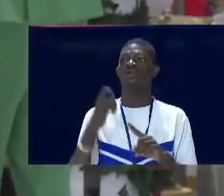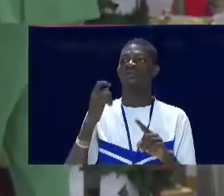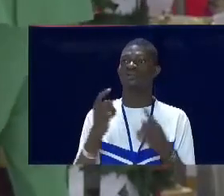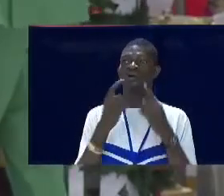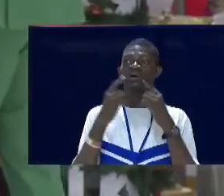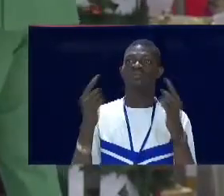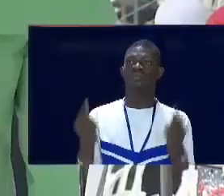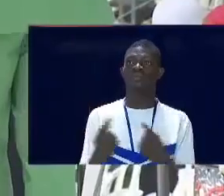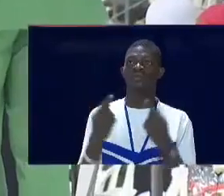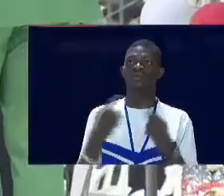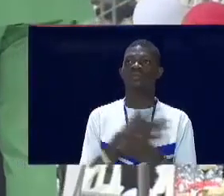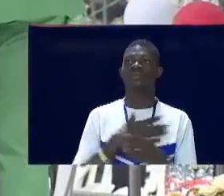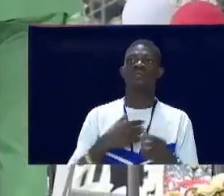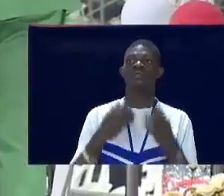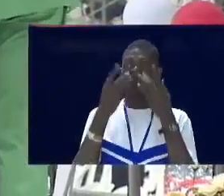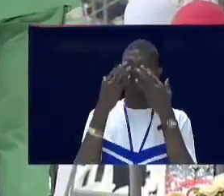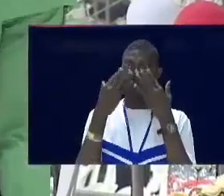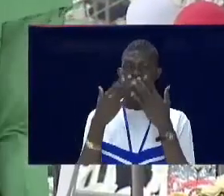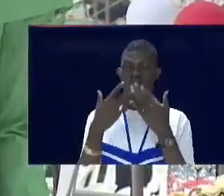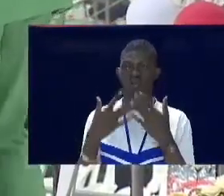free indeed.